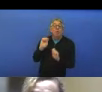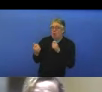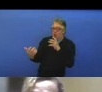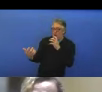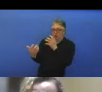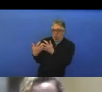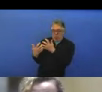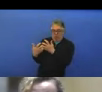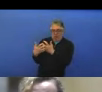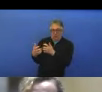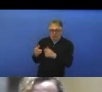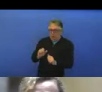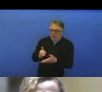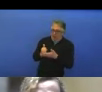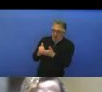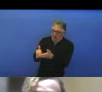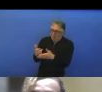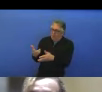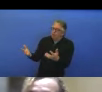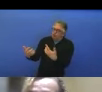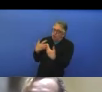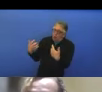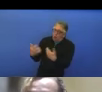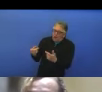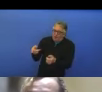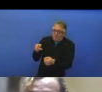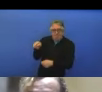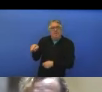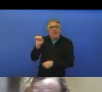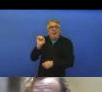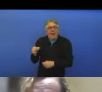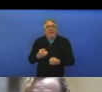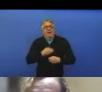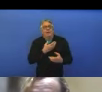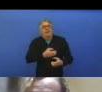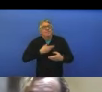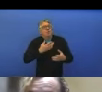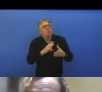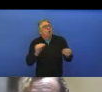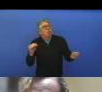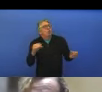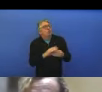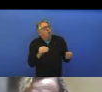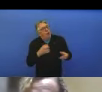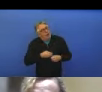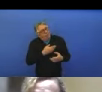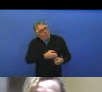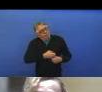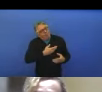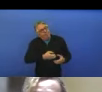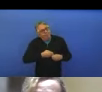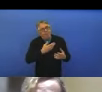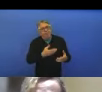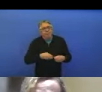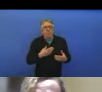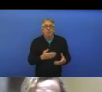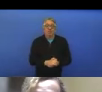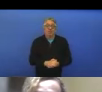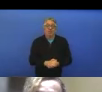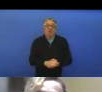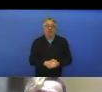explain their story as much as well as they can, basically. When you're an asylum